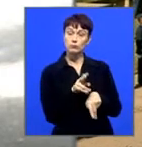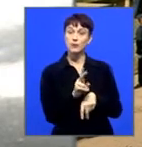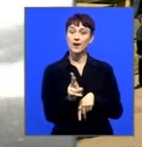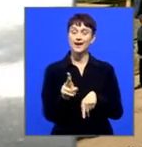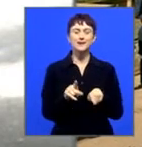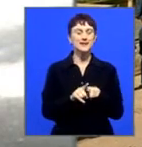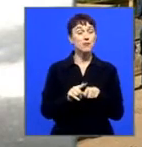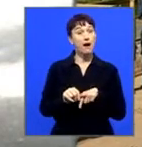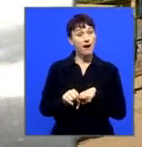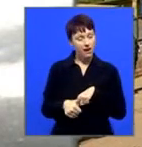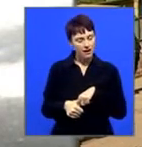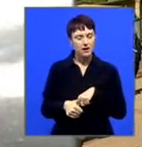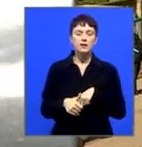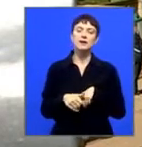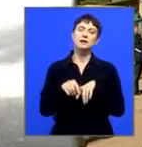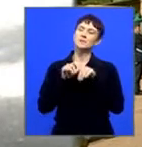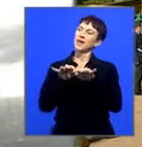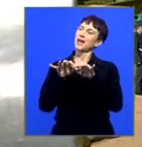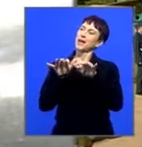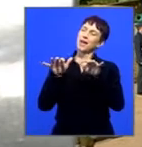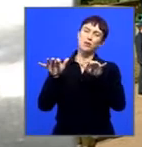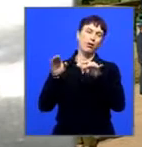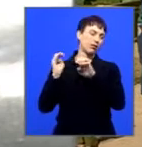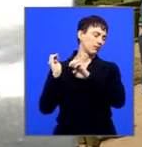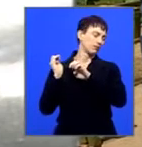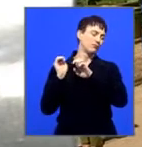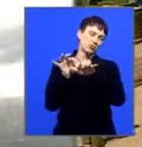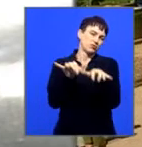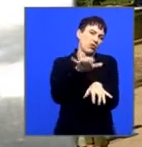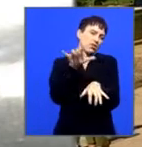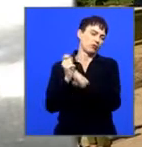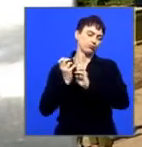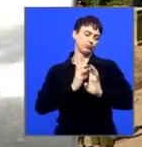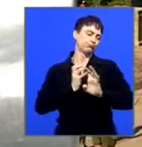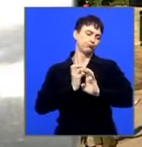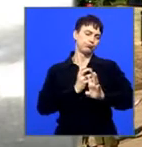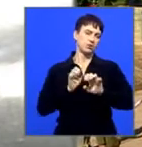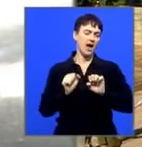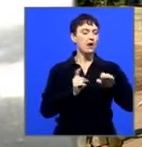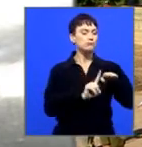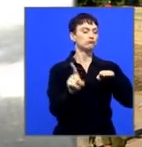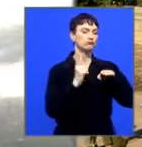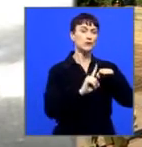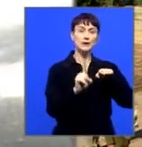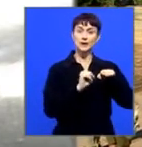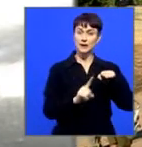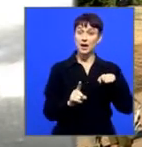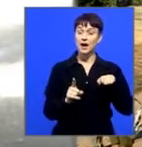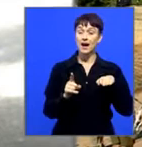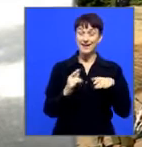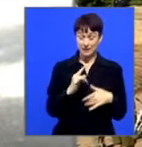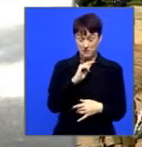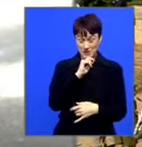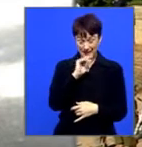public will be allowed access from approximately 8 o'clock this morning. That people have been already making their way there from